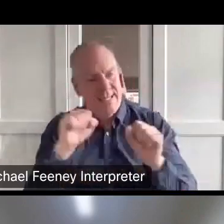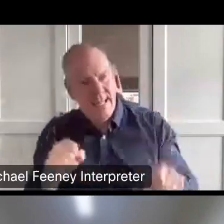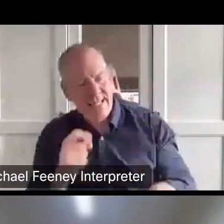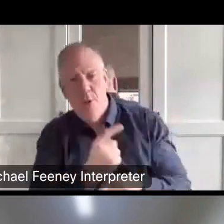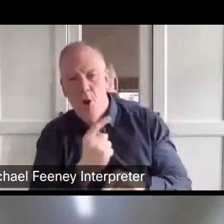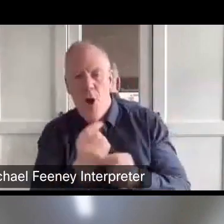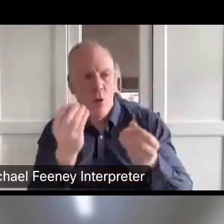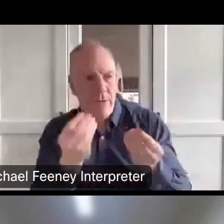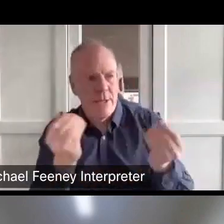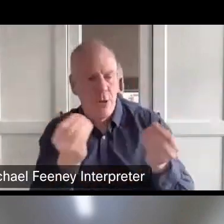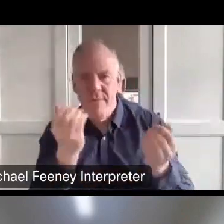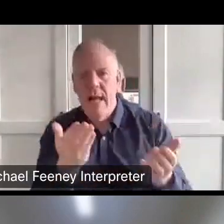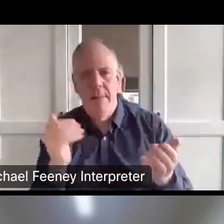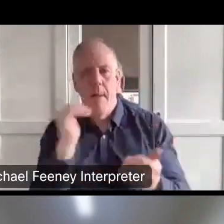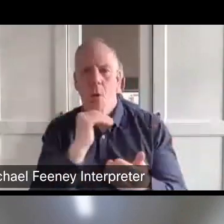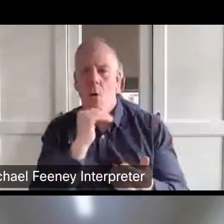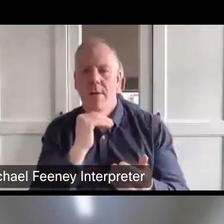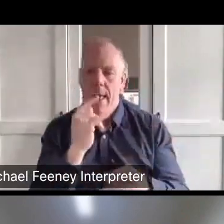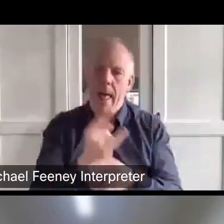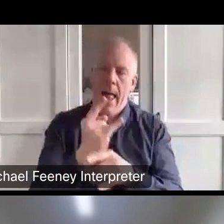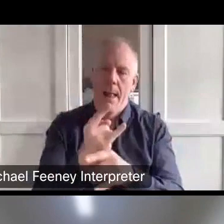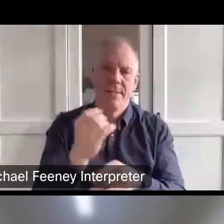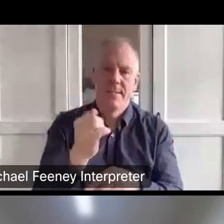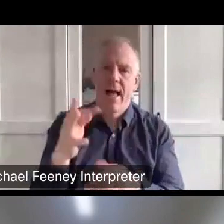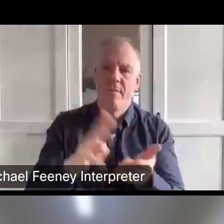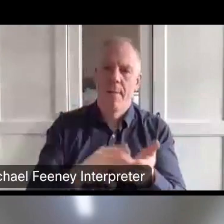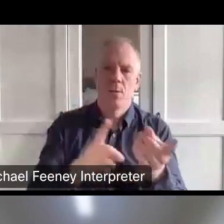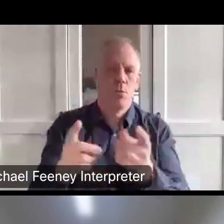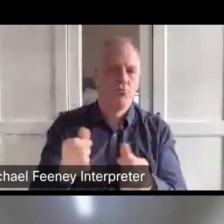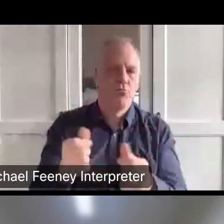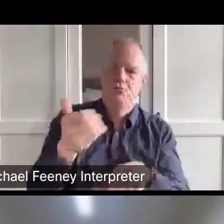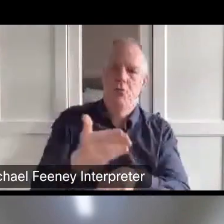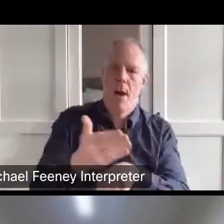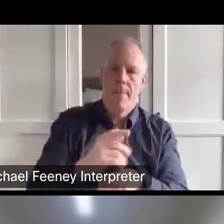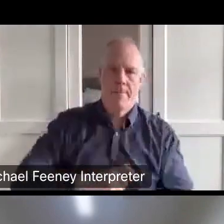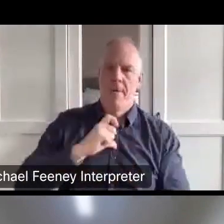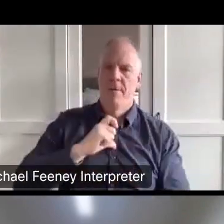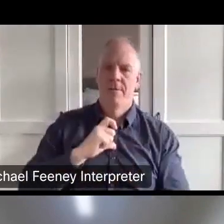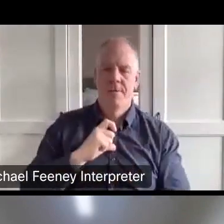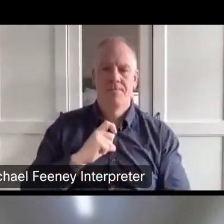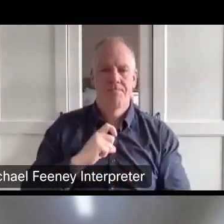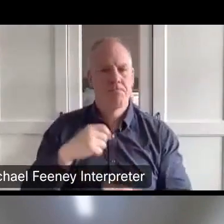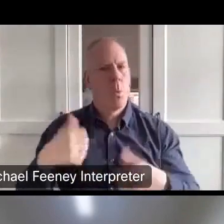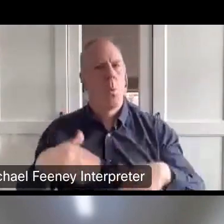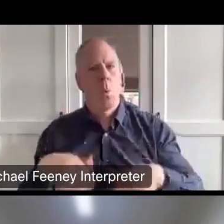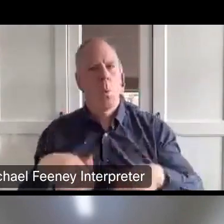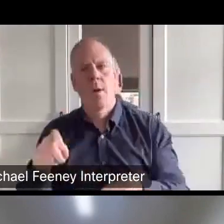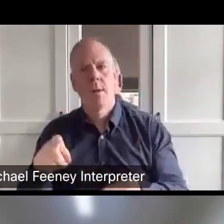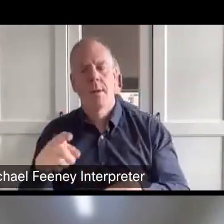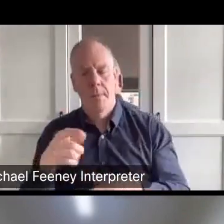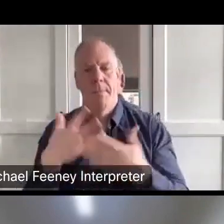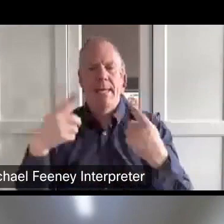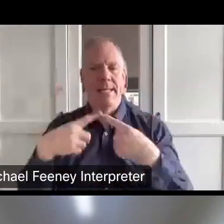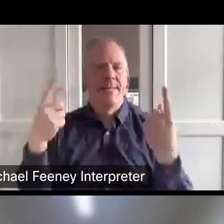that go with that, I think, is really important. It helps them to do a good job, gives them a bit of confidence in what they're trying to do as well. You know, so I was really impressed with that. I think that'll make a big